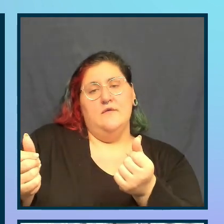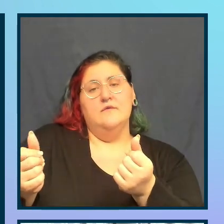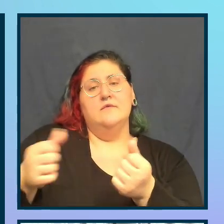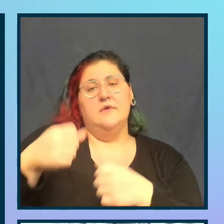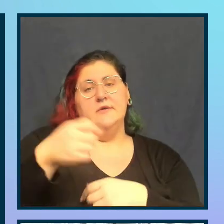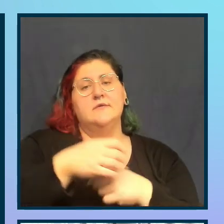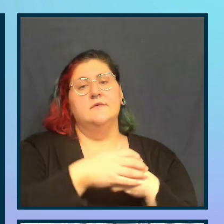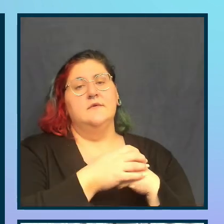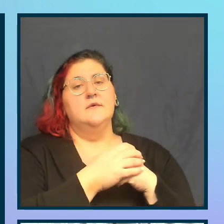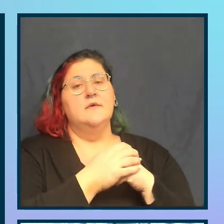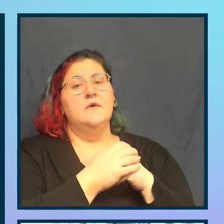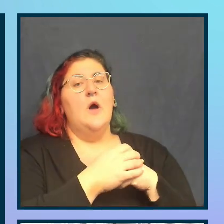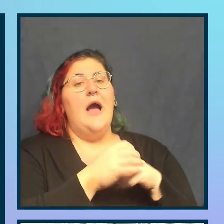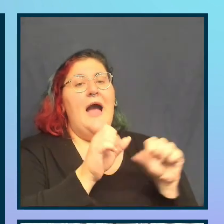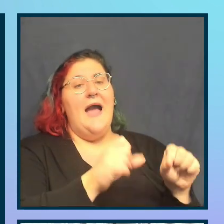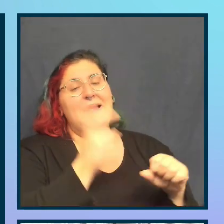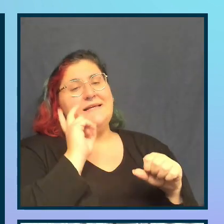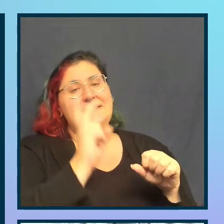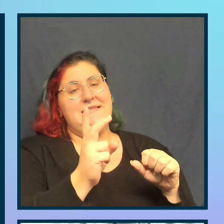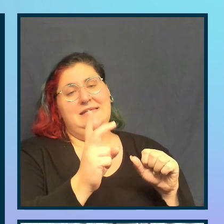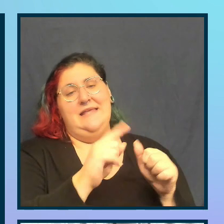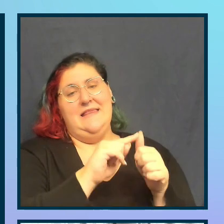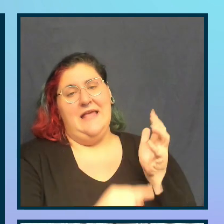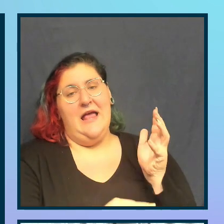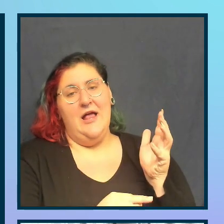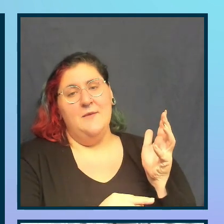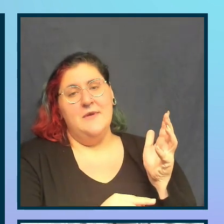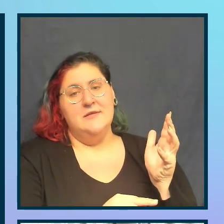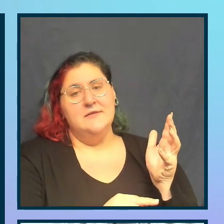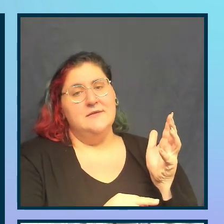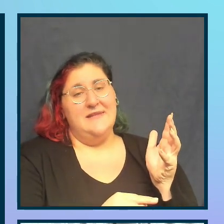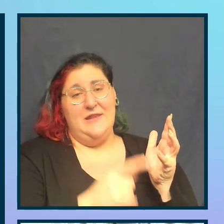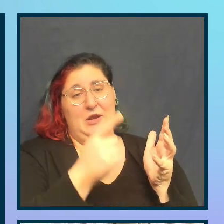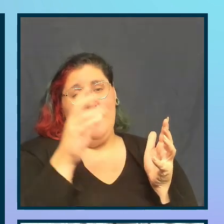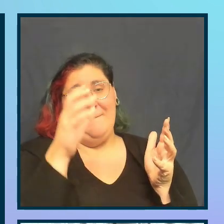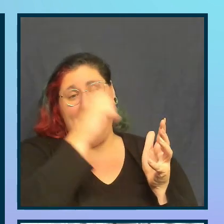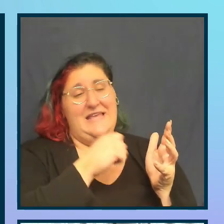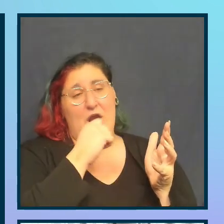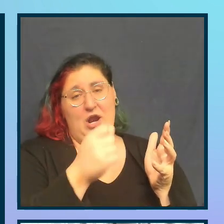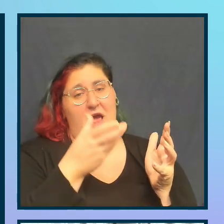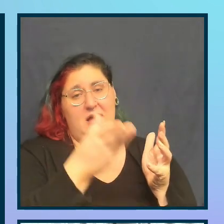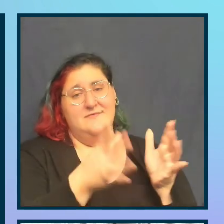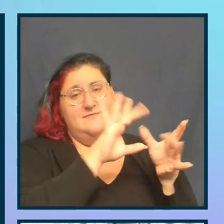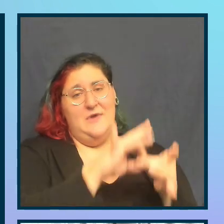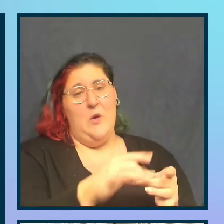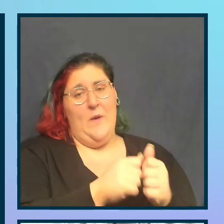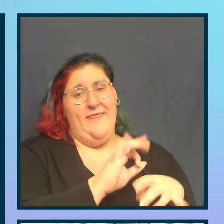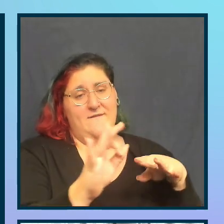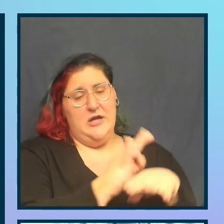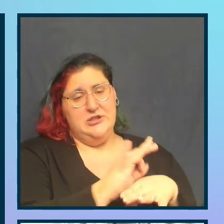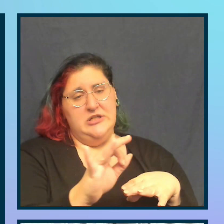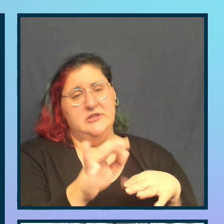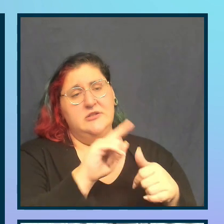element's function. I can see where that is located in the page. That's a pretty complex selector. I probably don't want to look at that. I